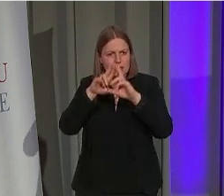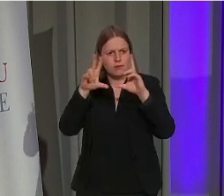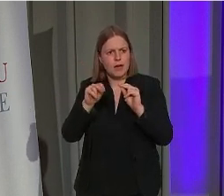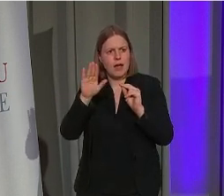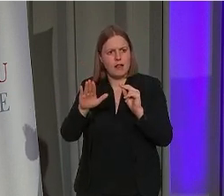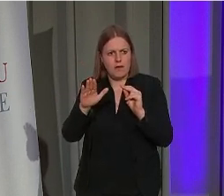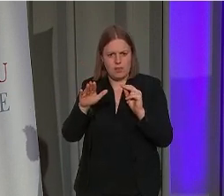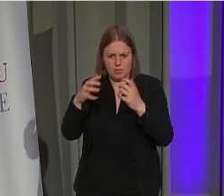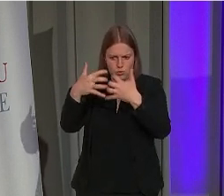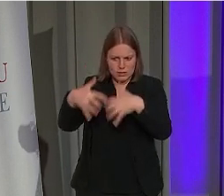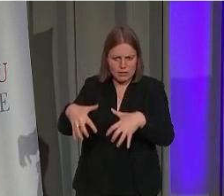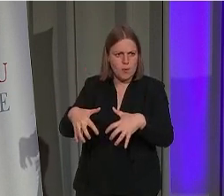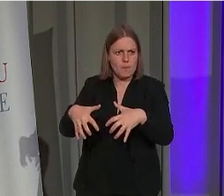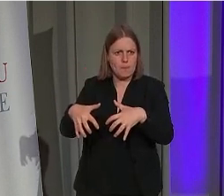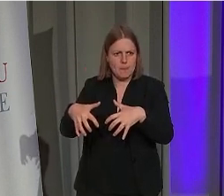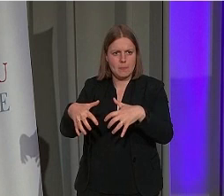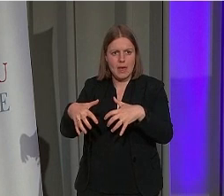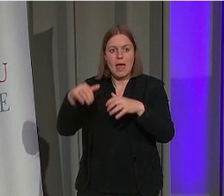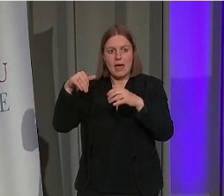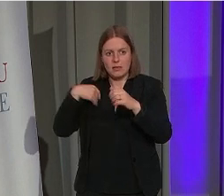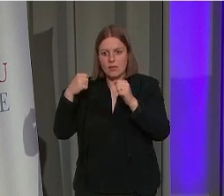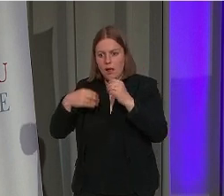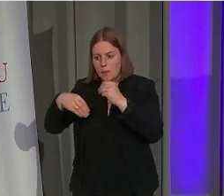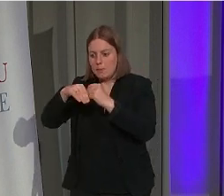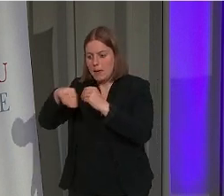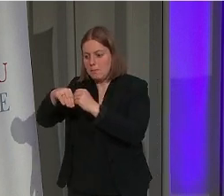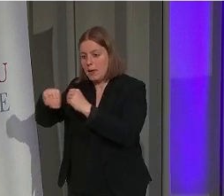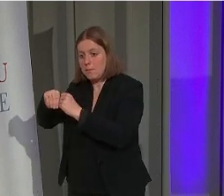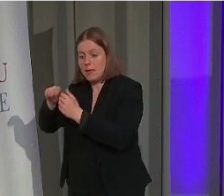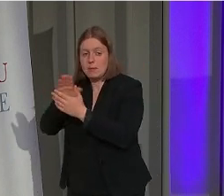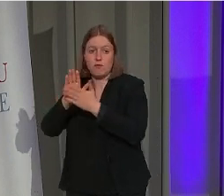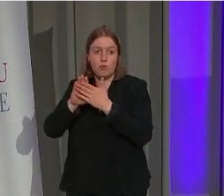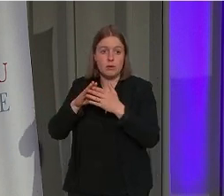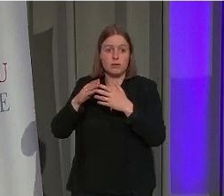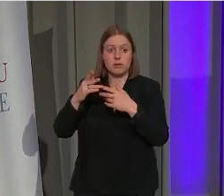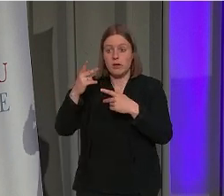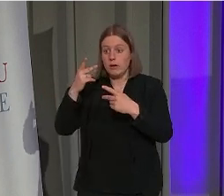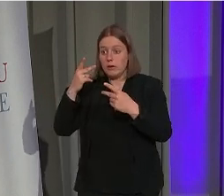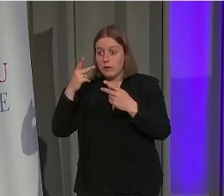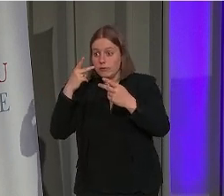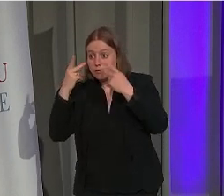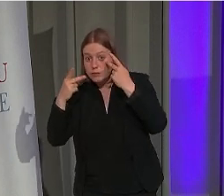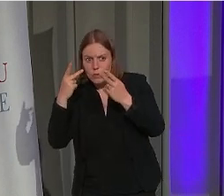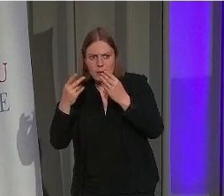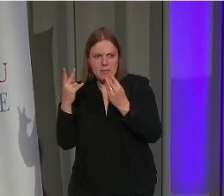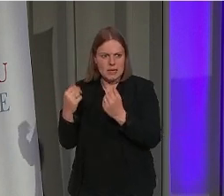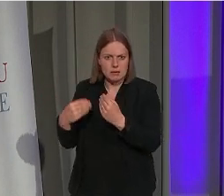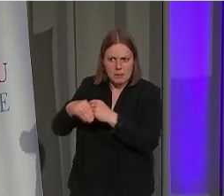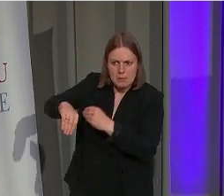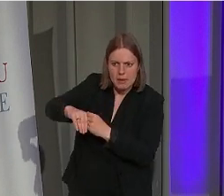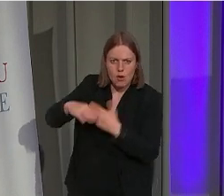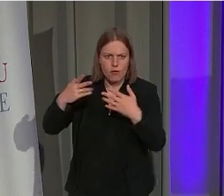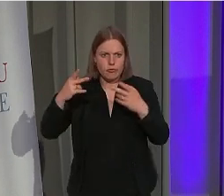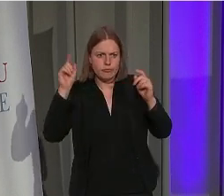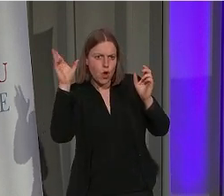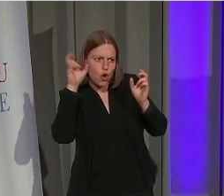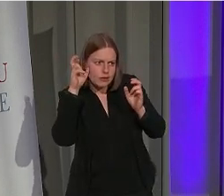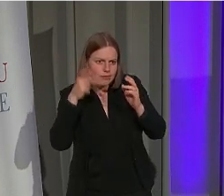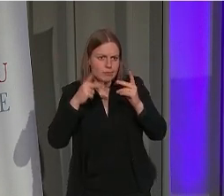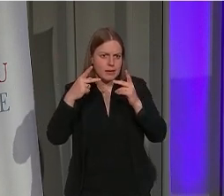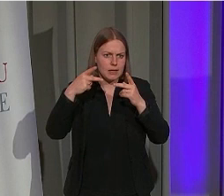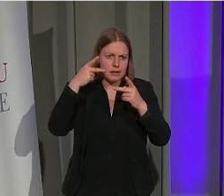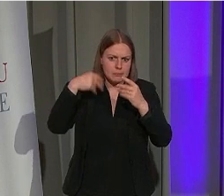push the different parties to look for the core story and to work from that. And we try to strengthen